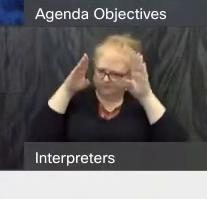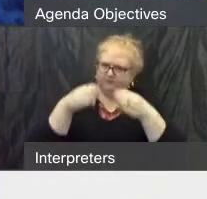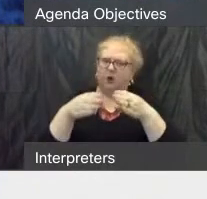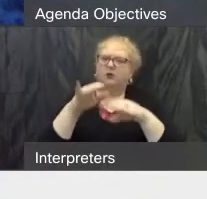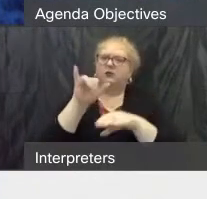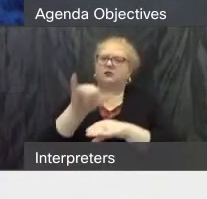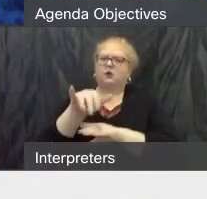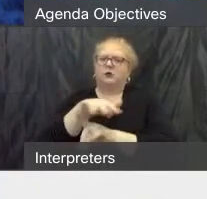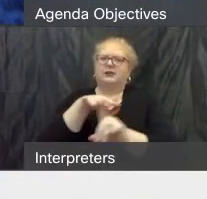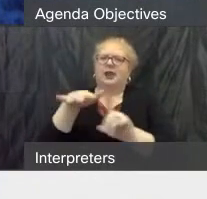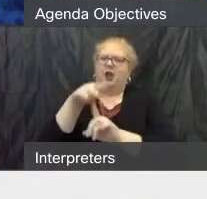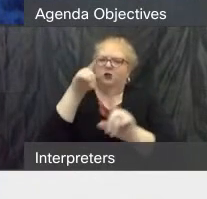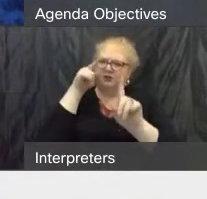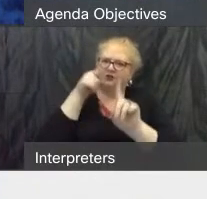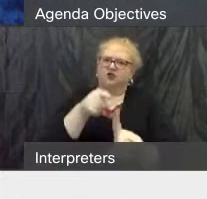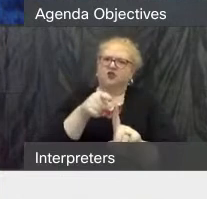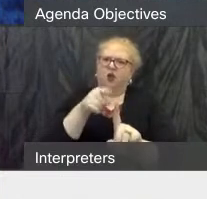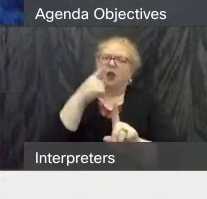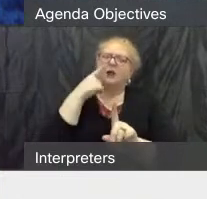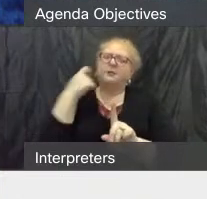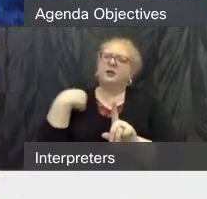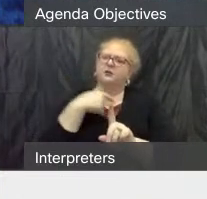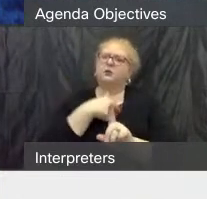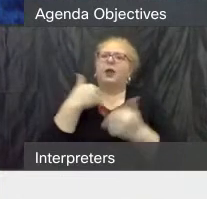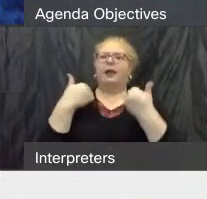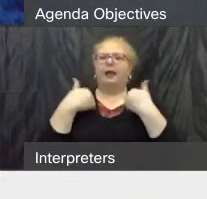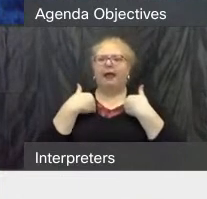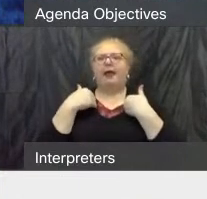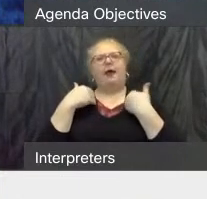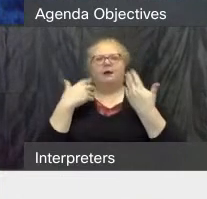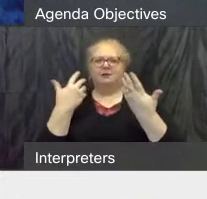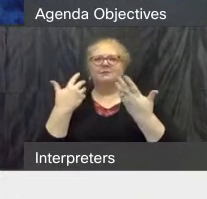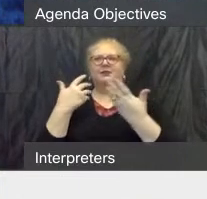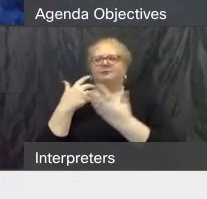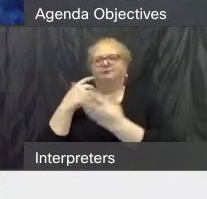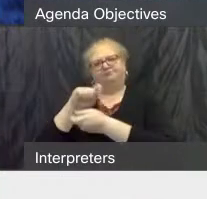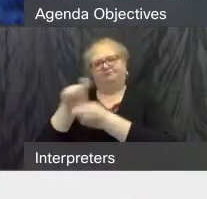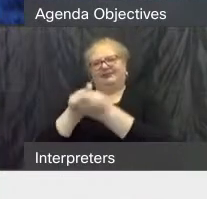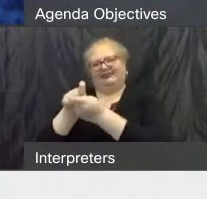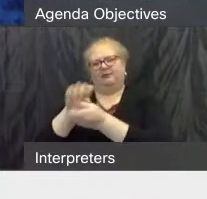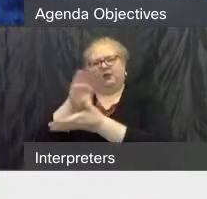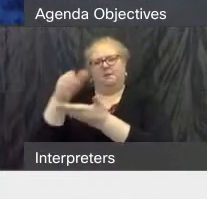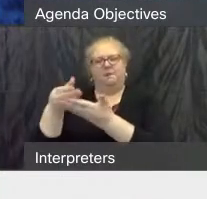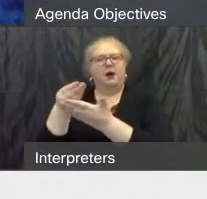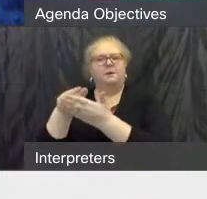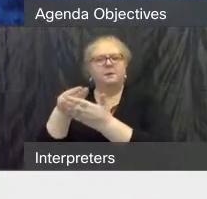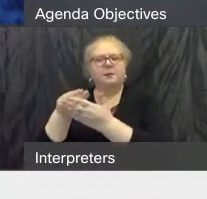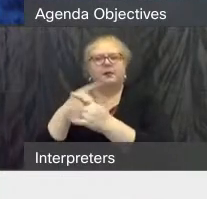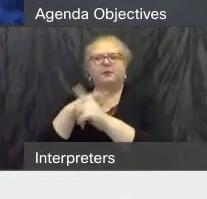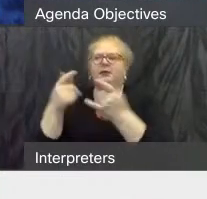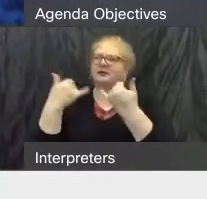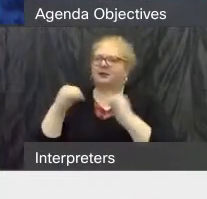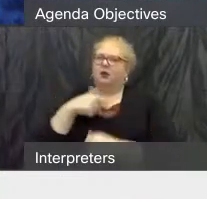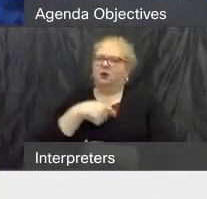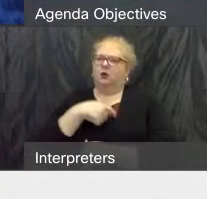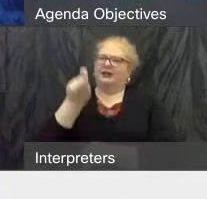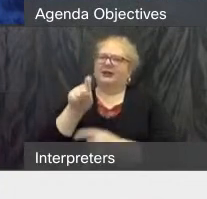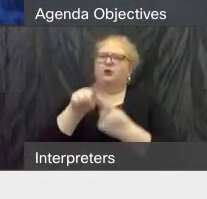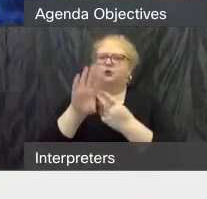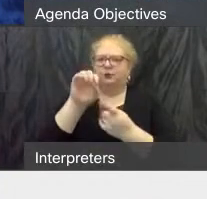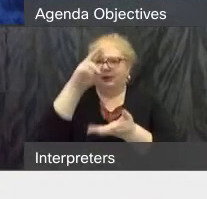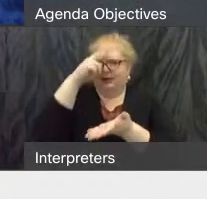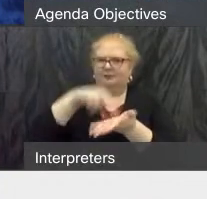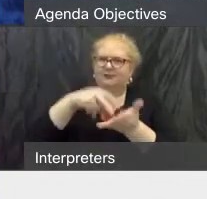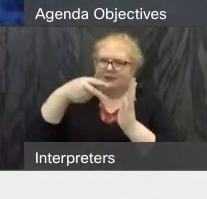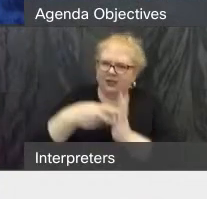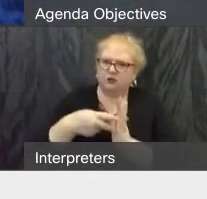and neighborhoods shouldn't get the attention that we told them we were going to give to them back in January of this year. No, I totally agree with